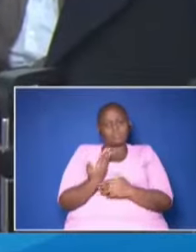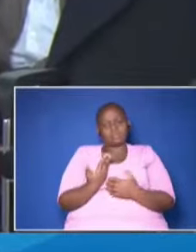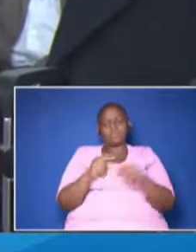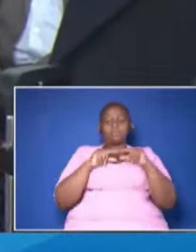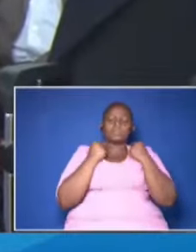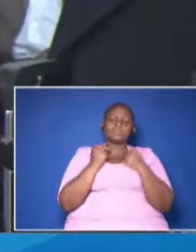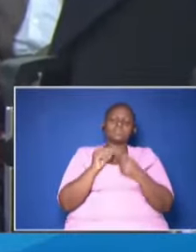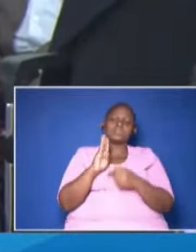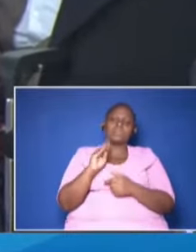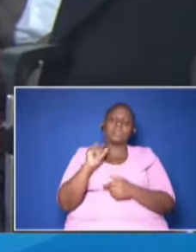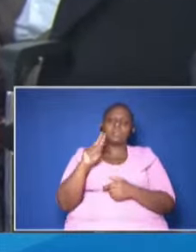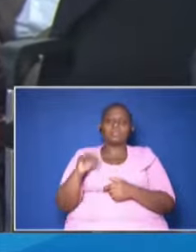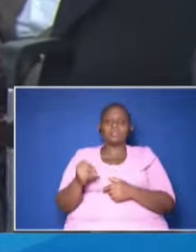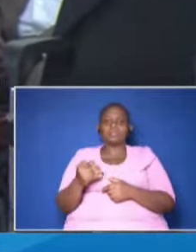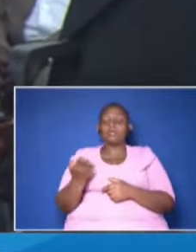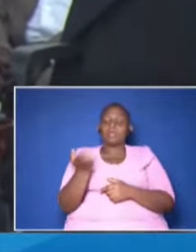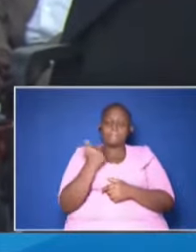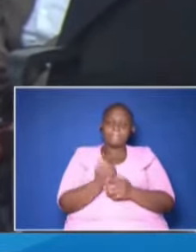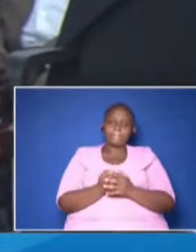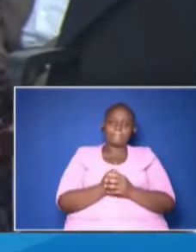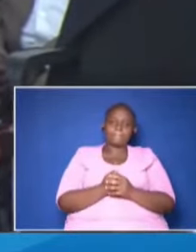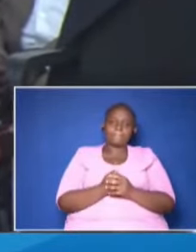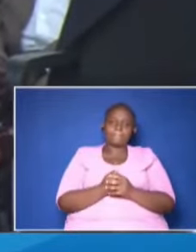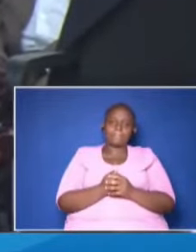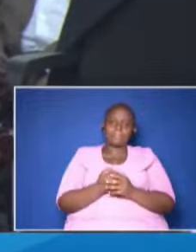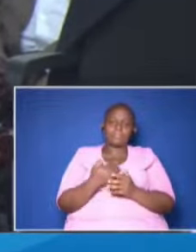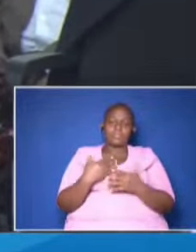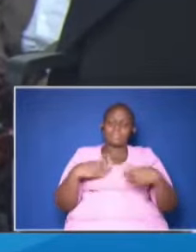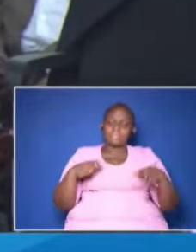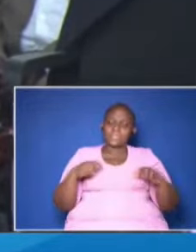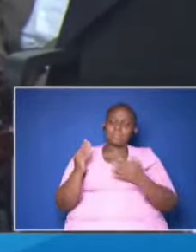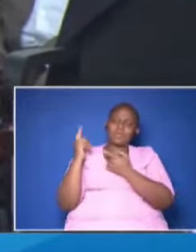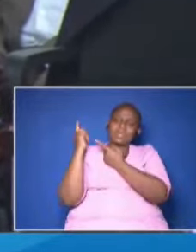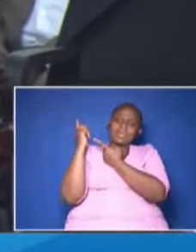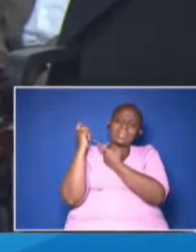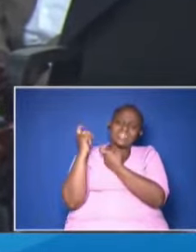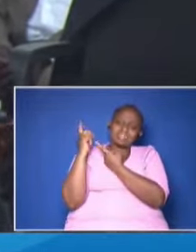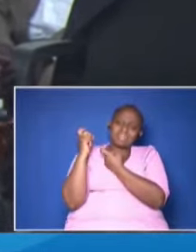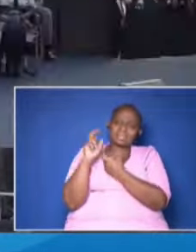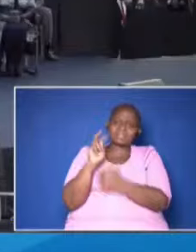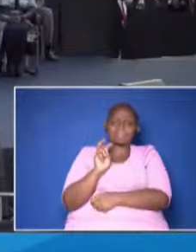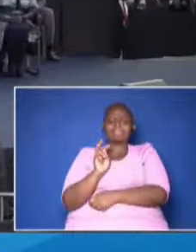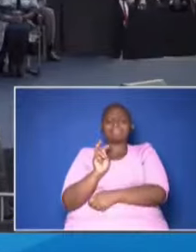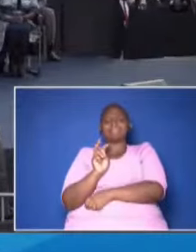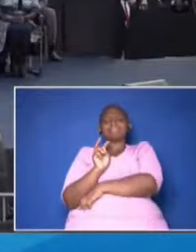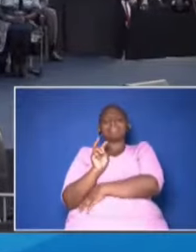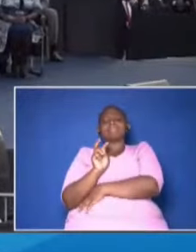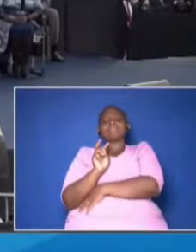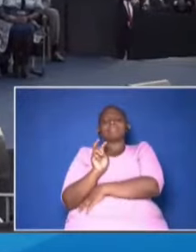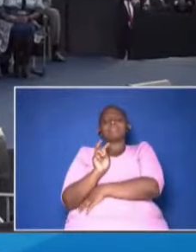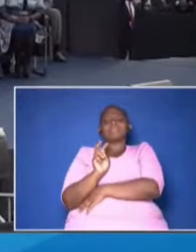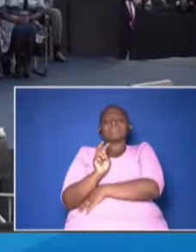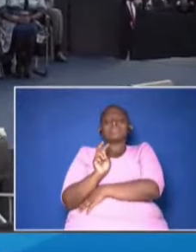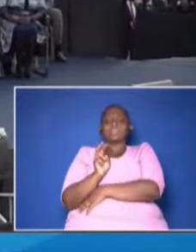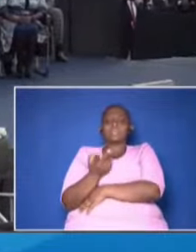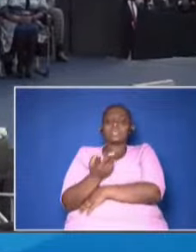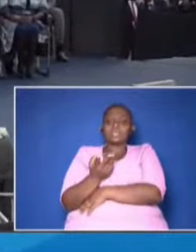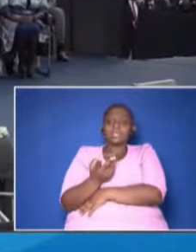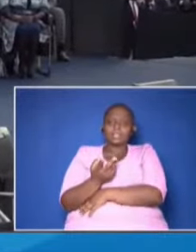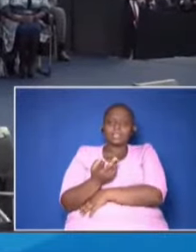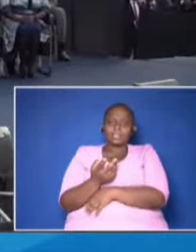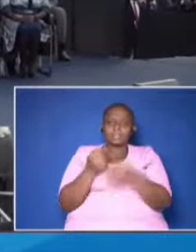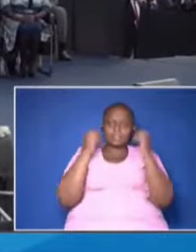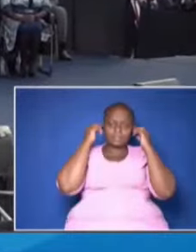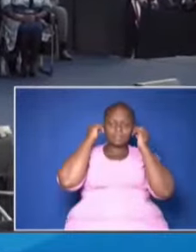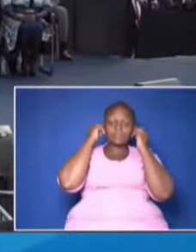Ben this is your meeting these are people that are expectantly looking at you have